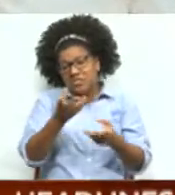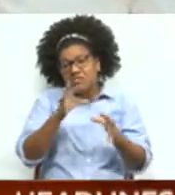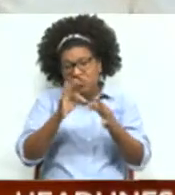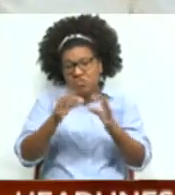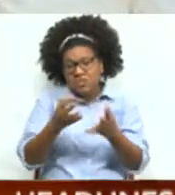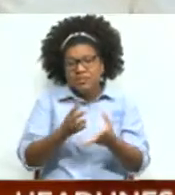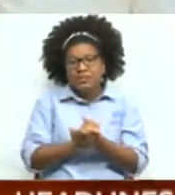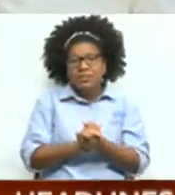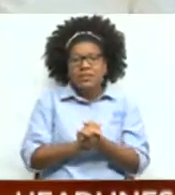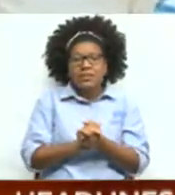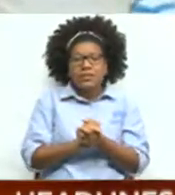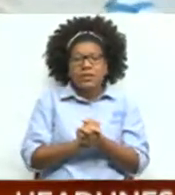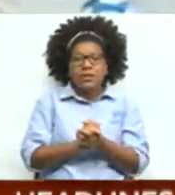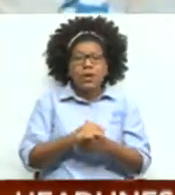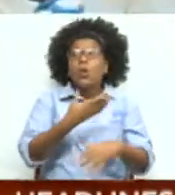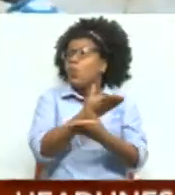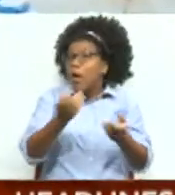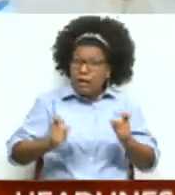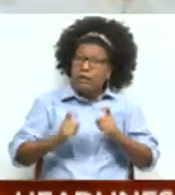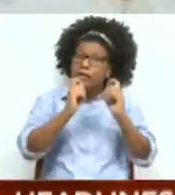Well, it gives everybody the chance now